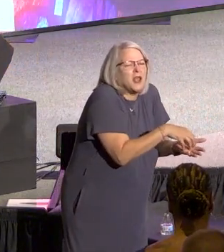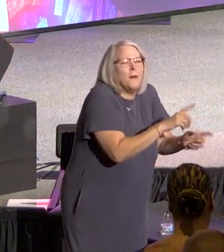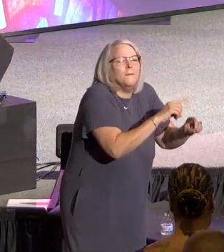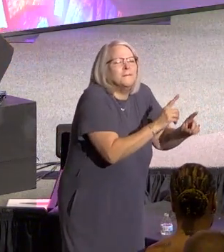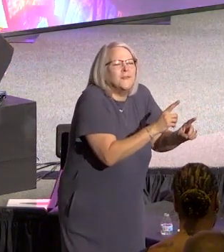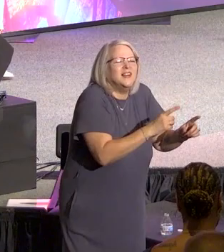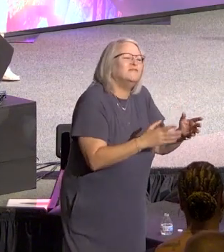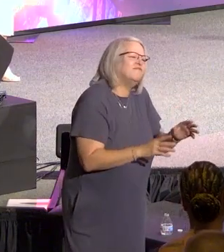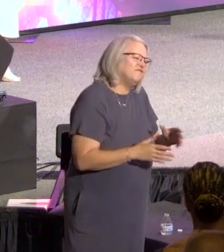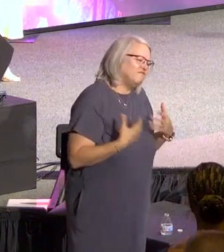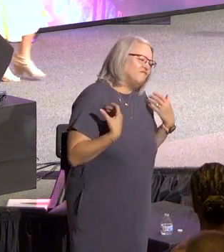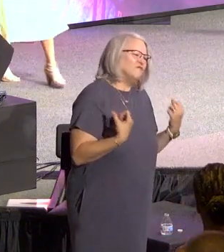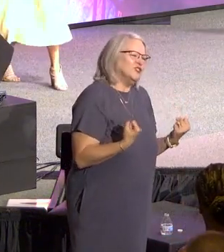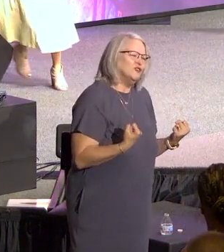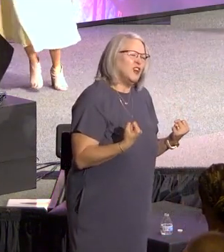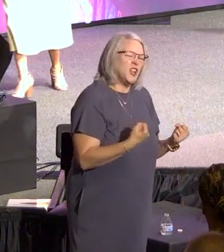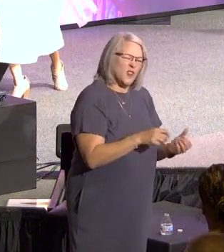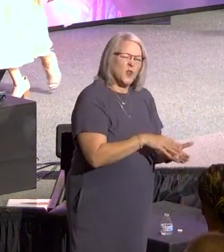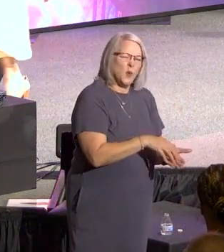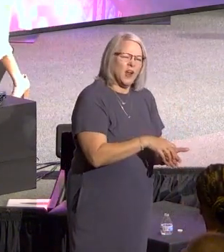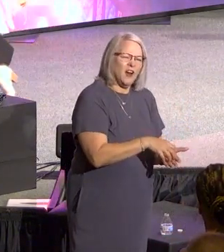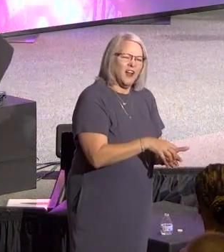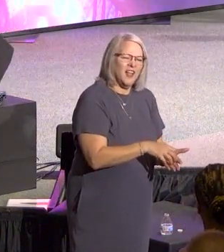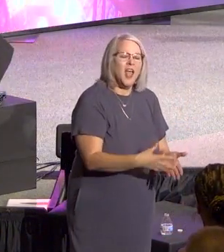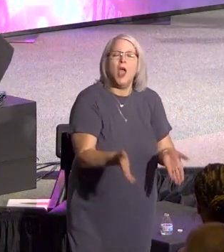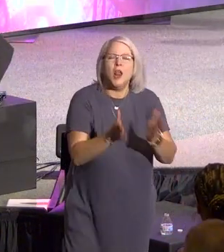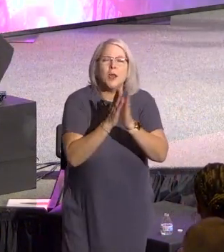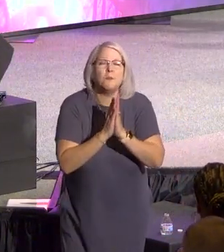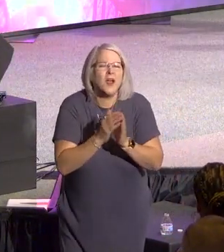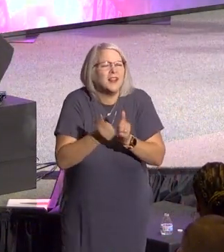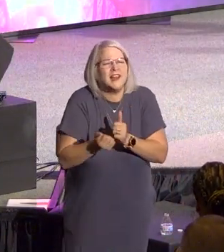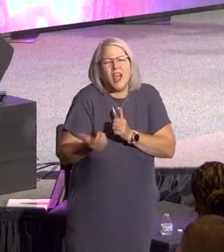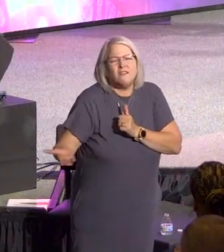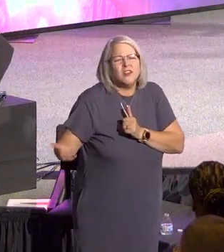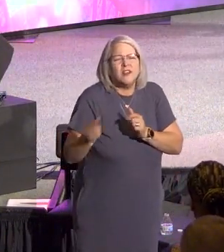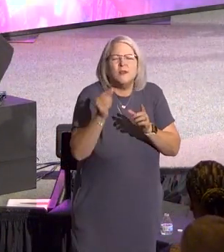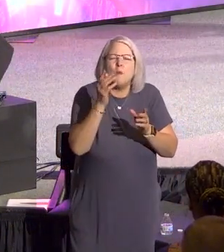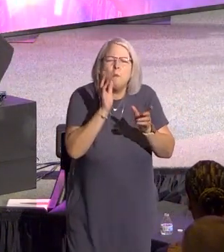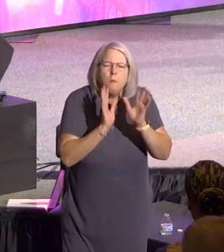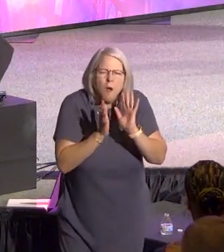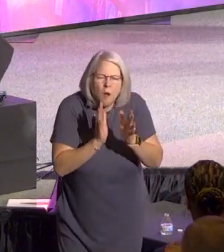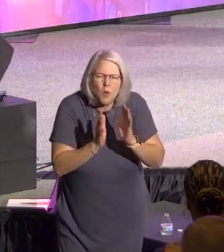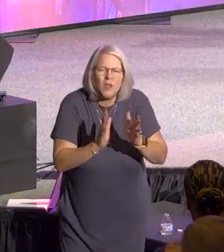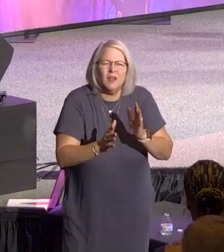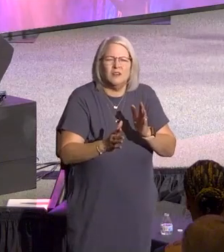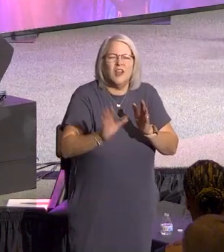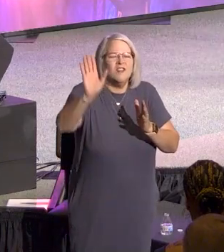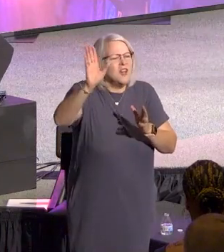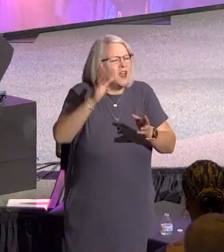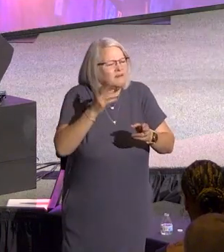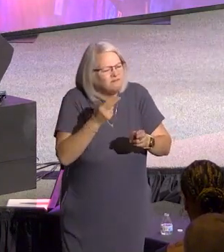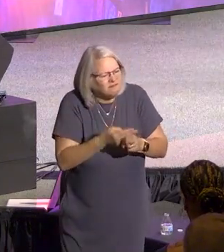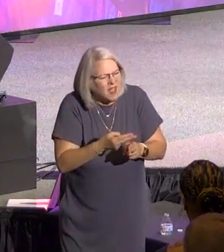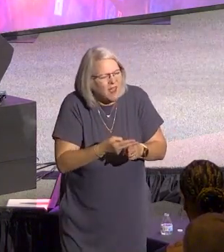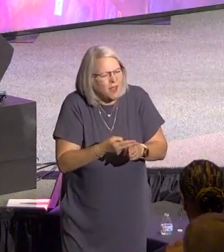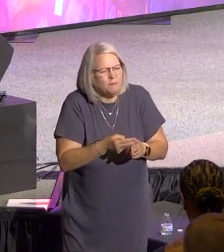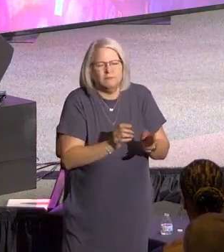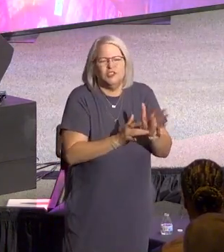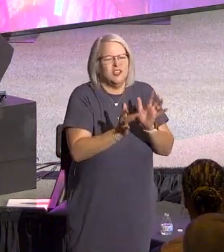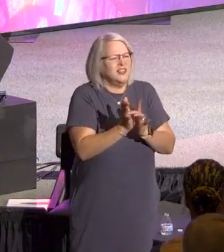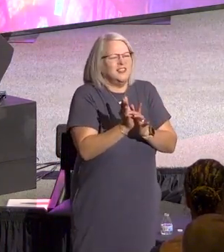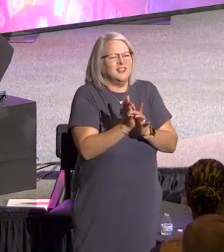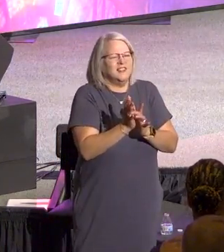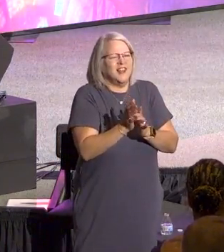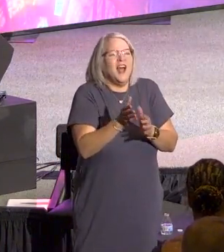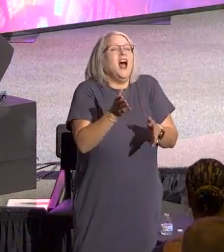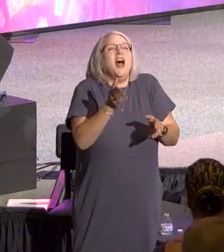the weary today, God. I want to pray that in everything that is spoken here today, that the name of Jesus, that